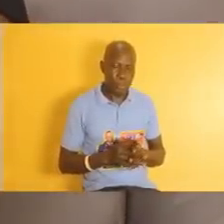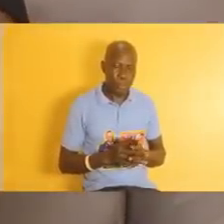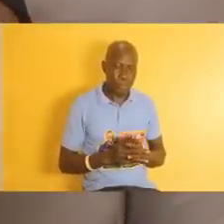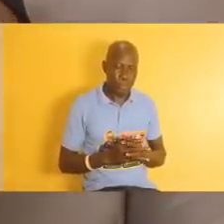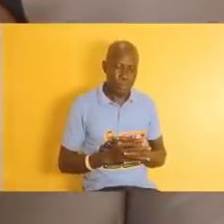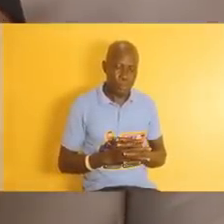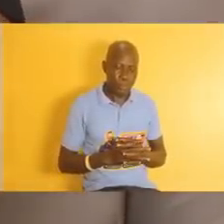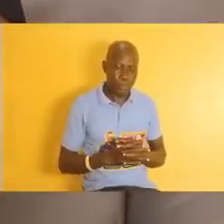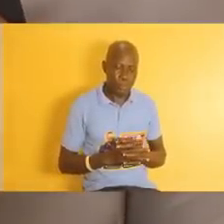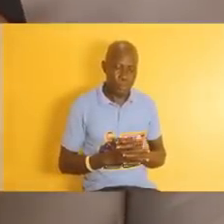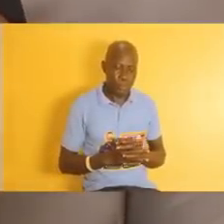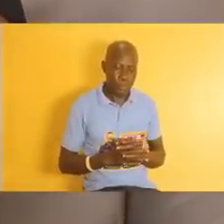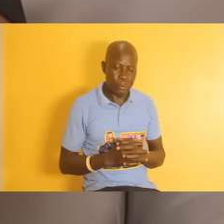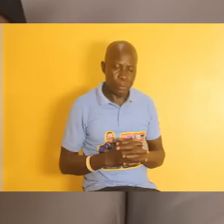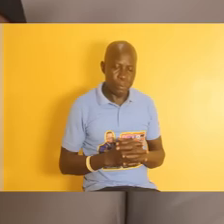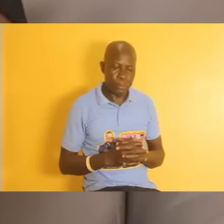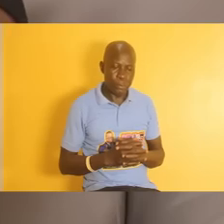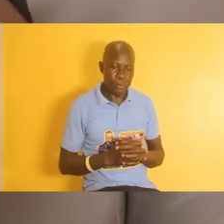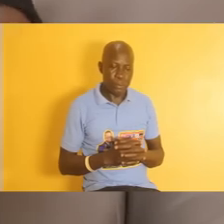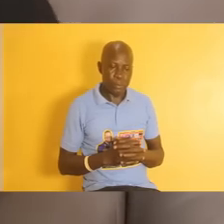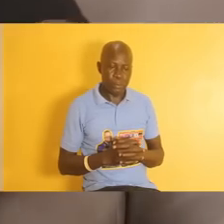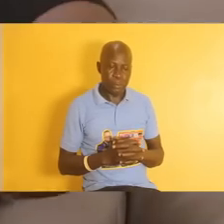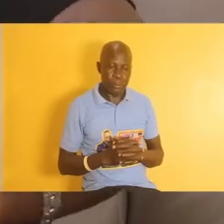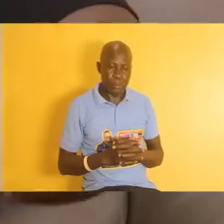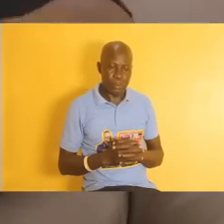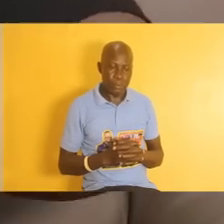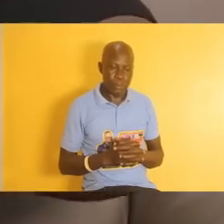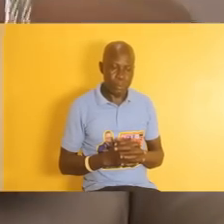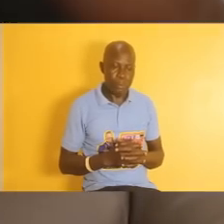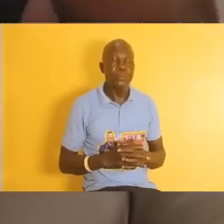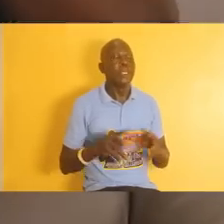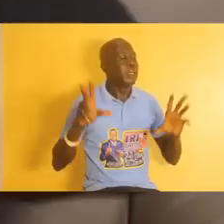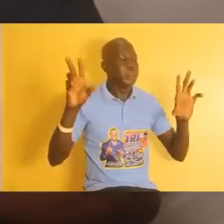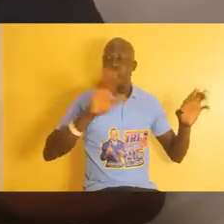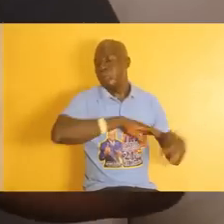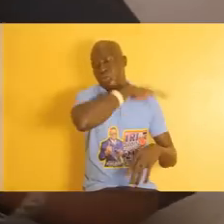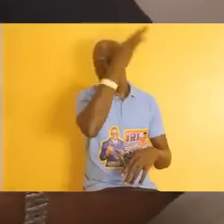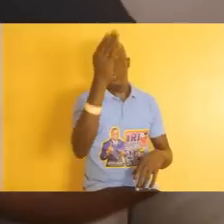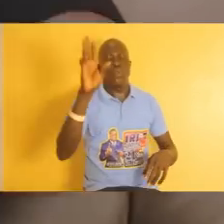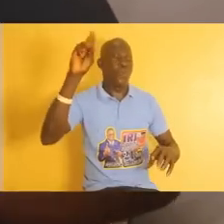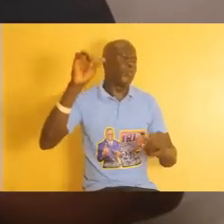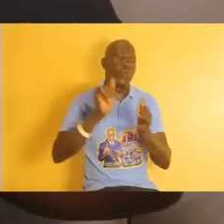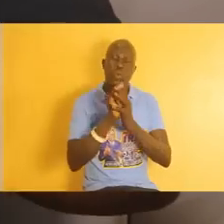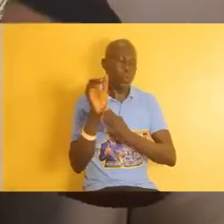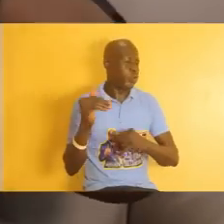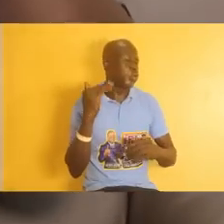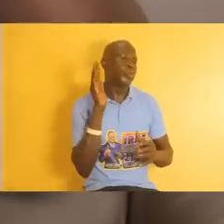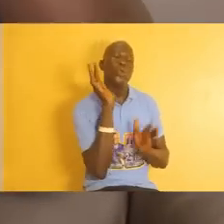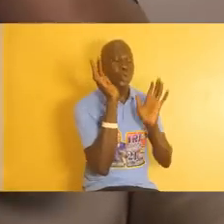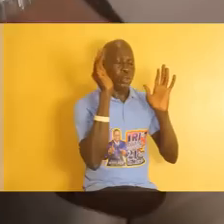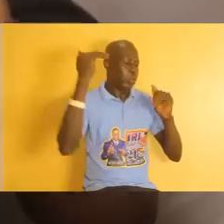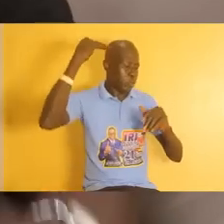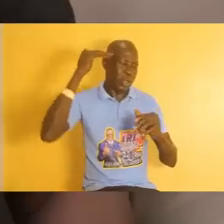tú Júdà ká. Oh yes. Tó bẹ̀ tí ẹnikẹ́ni kò fi gbé orí rẹ̀ sókè. Kò sí ẹnikẹ́ni kan tó gbé. There is no one that lifts up their heads.